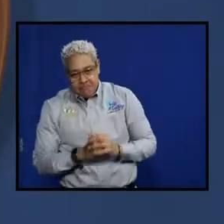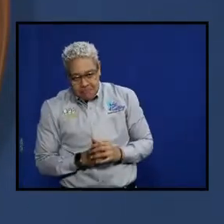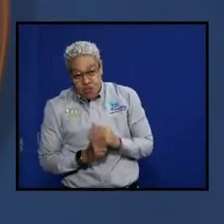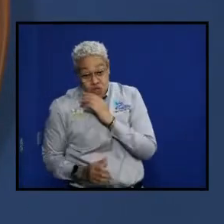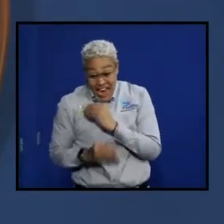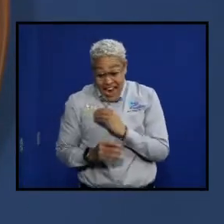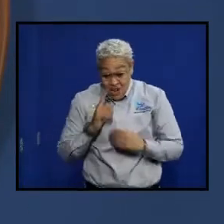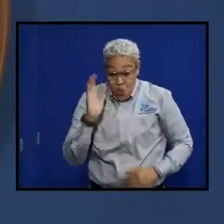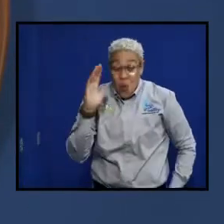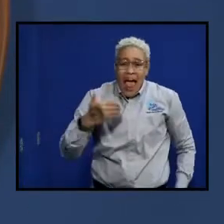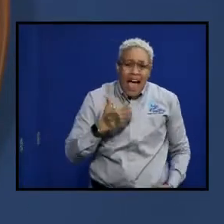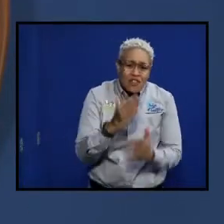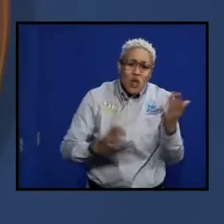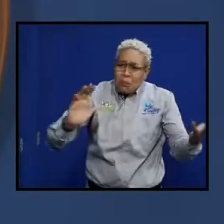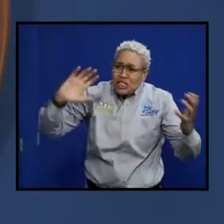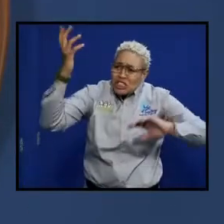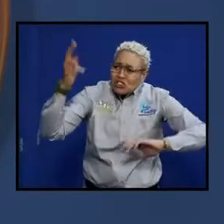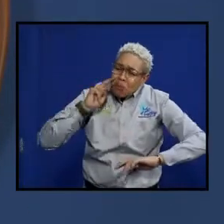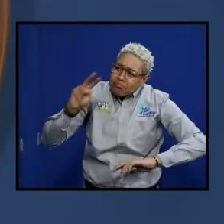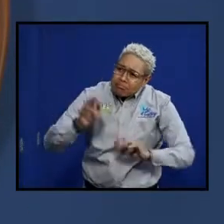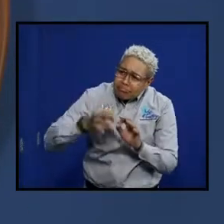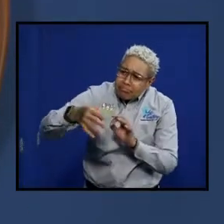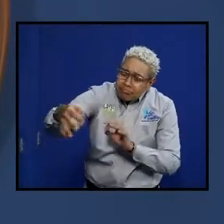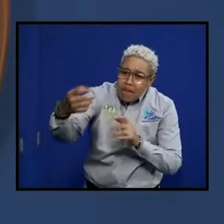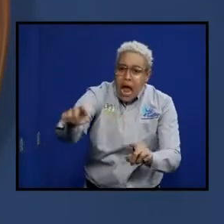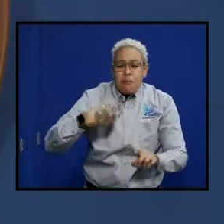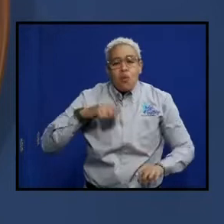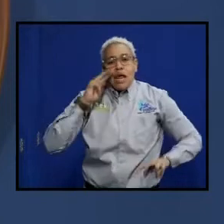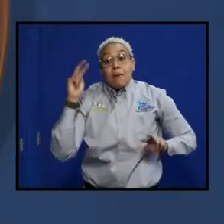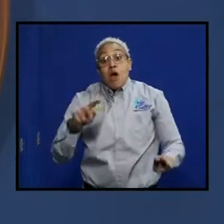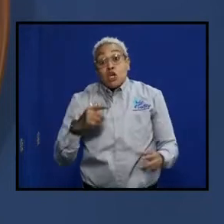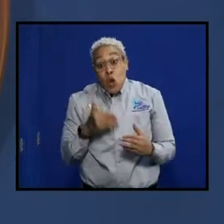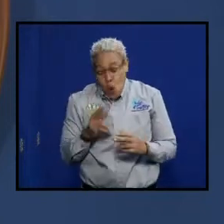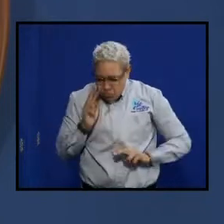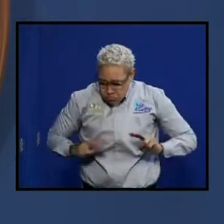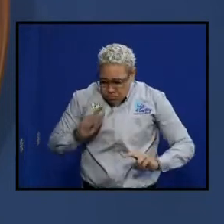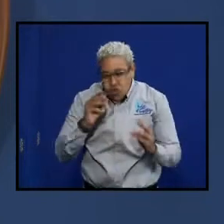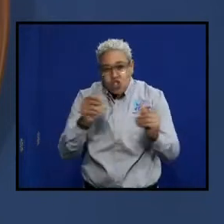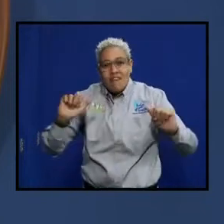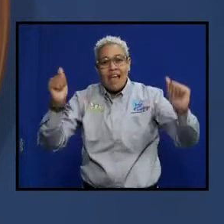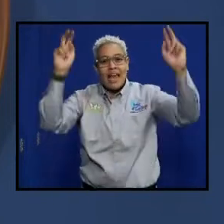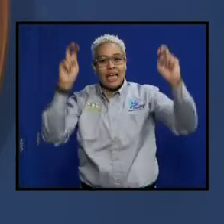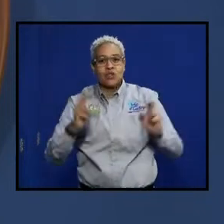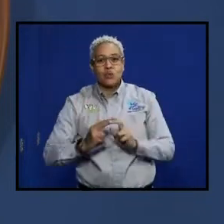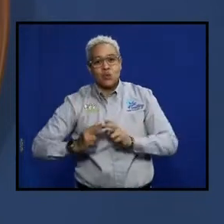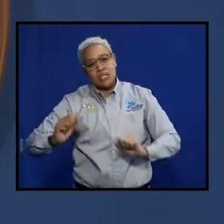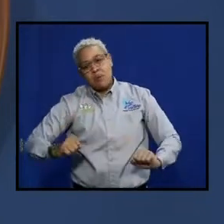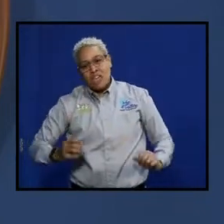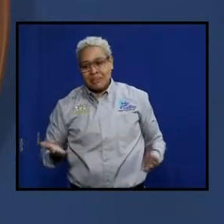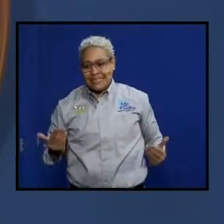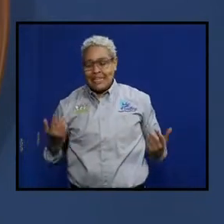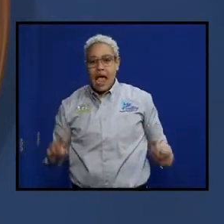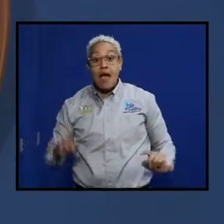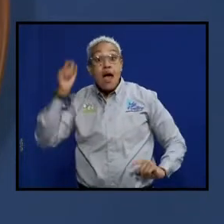there is likely to be some disruption and delays. We will be monitoring this closely to resolve any issues as soon as possible. However, at times,